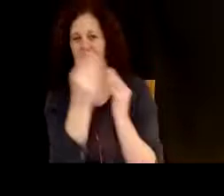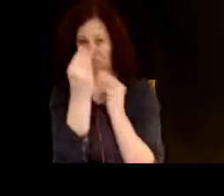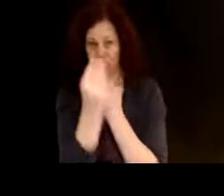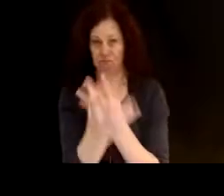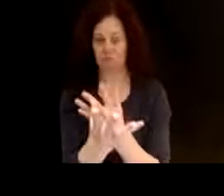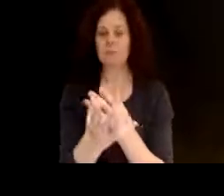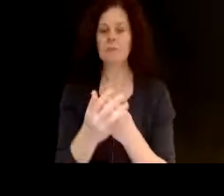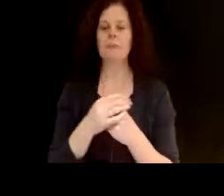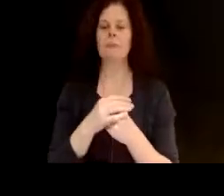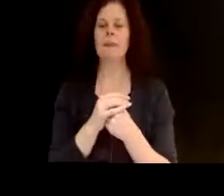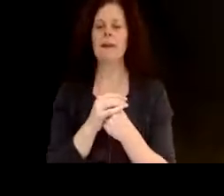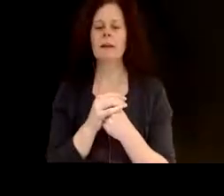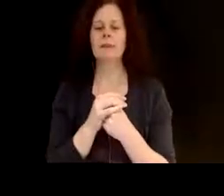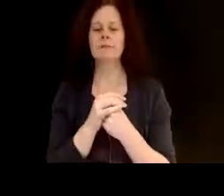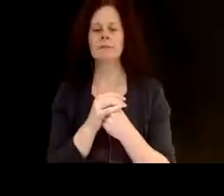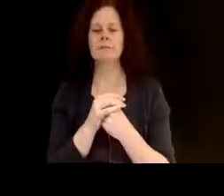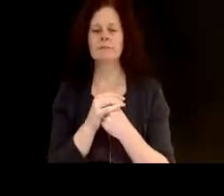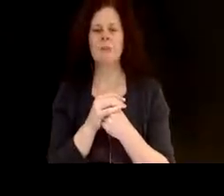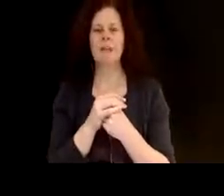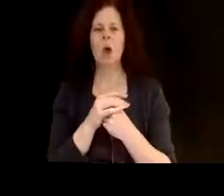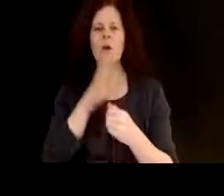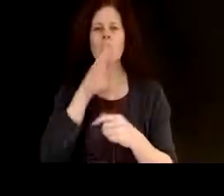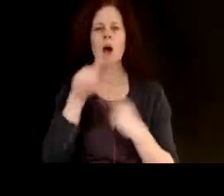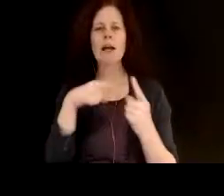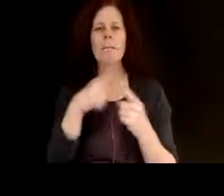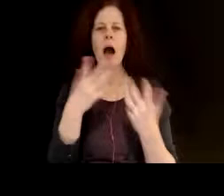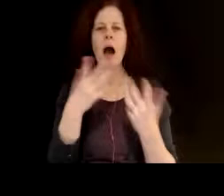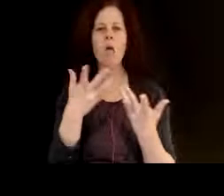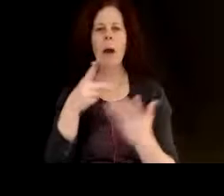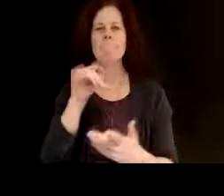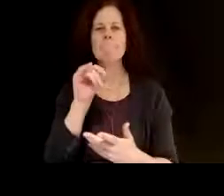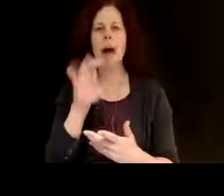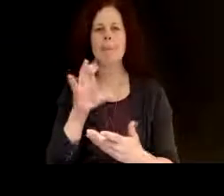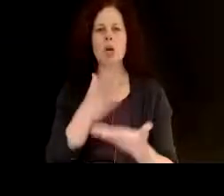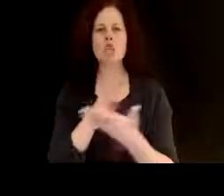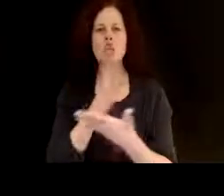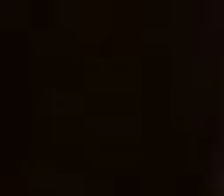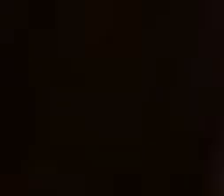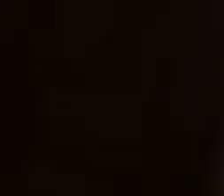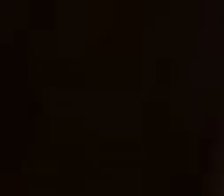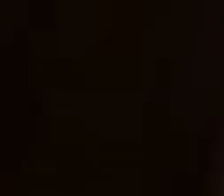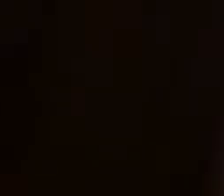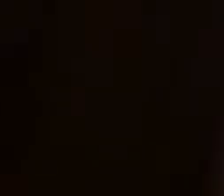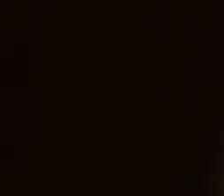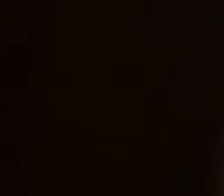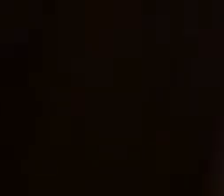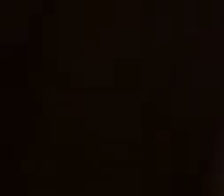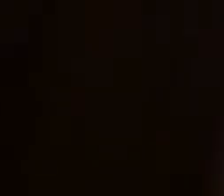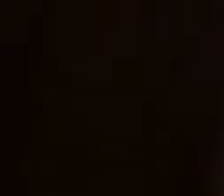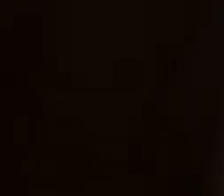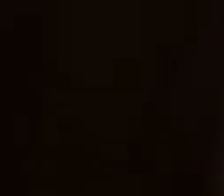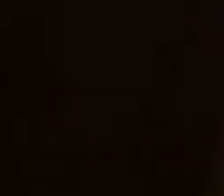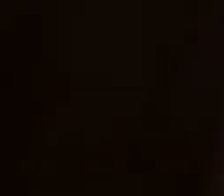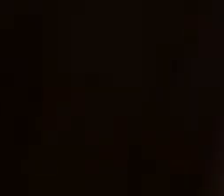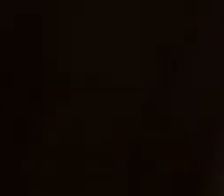involvement in talking about public rights of way, takes a certain touch because